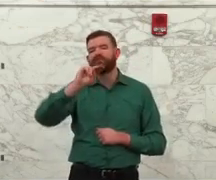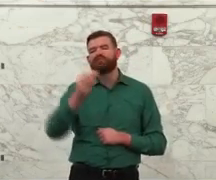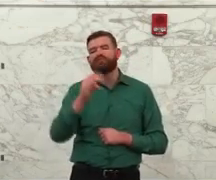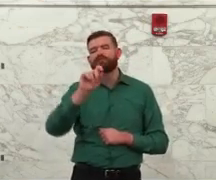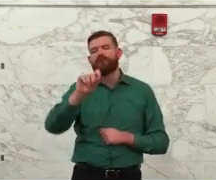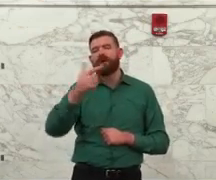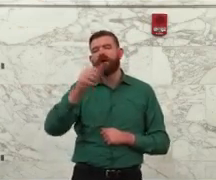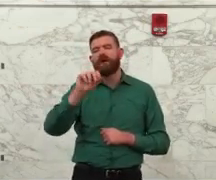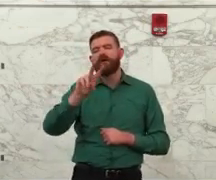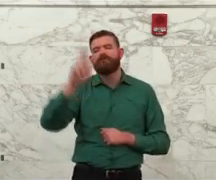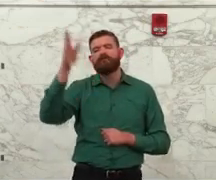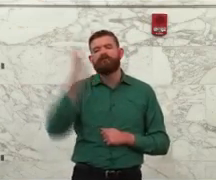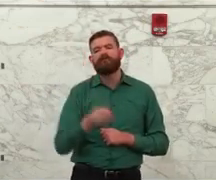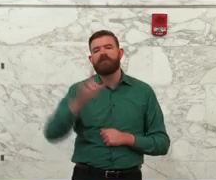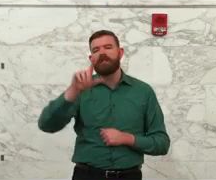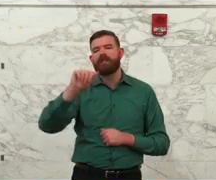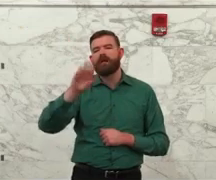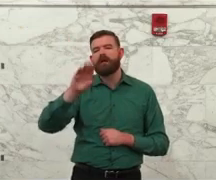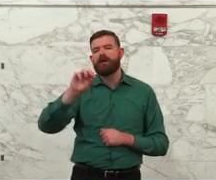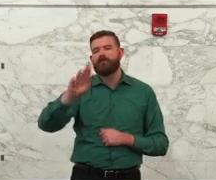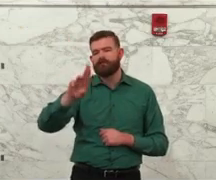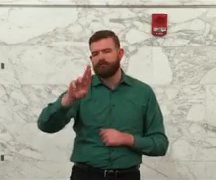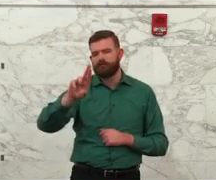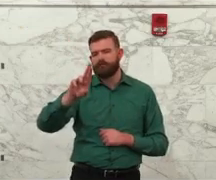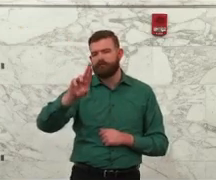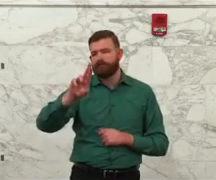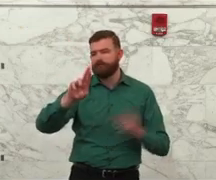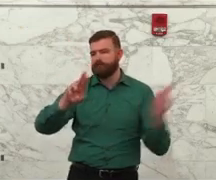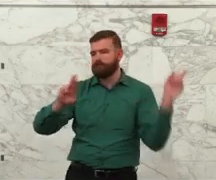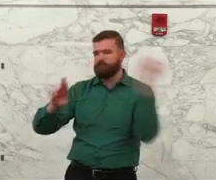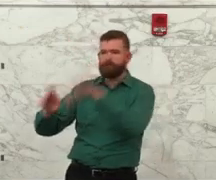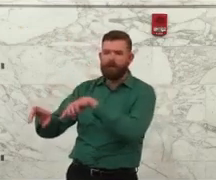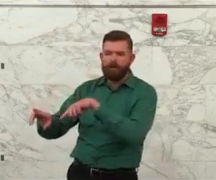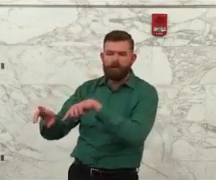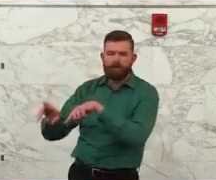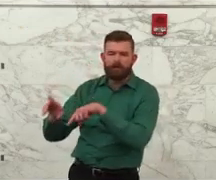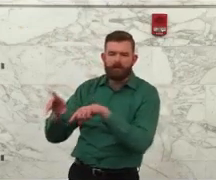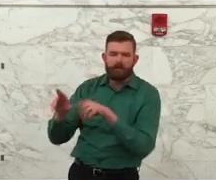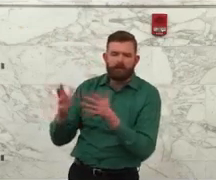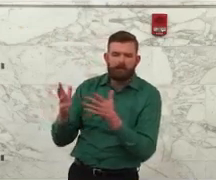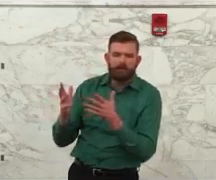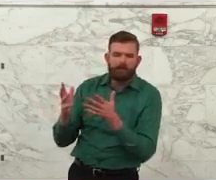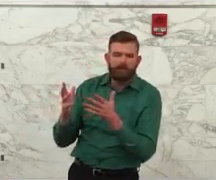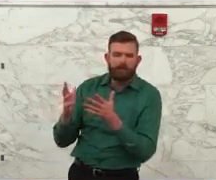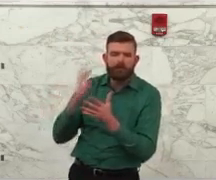a way forward here. God bless you all. Thank you all. We'll speak to you by telephone tomorrow at 2 o'clock.